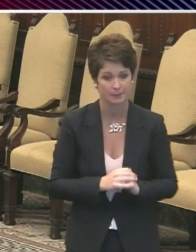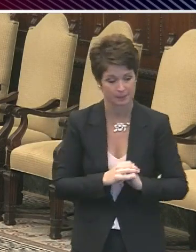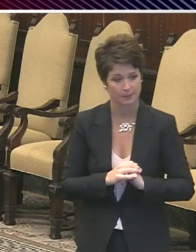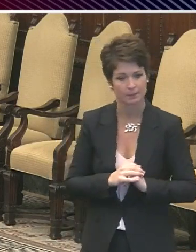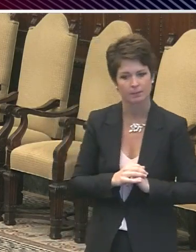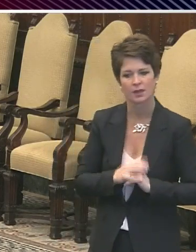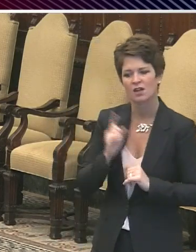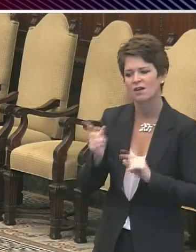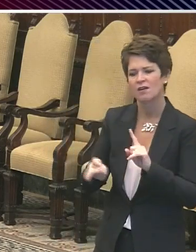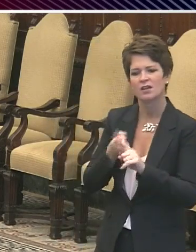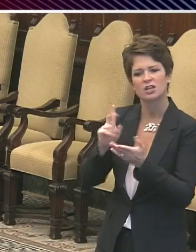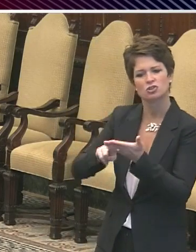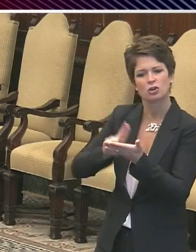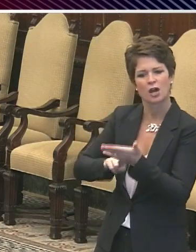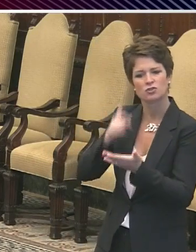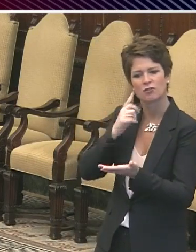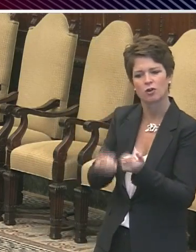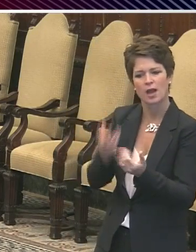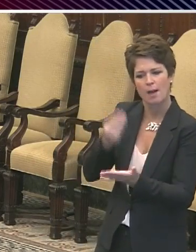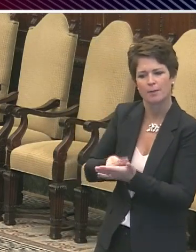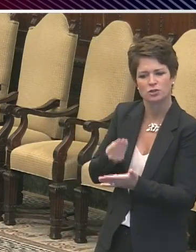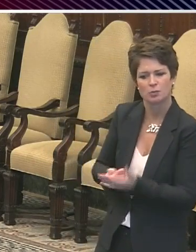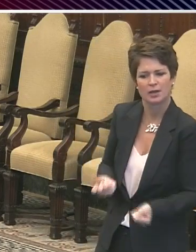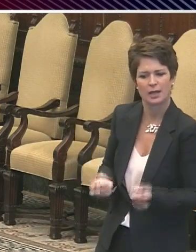this initial contract for? How much money?